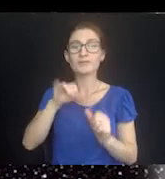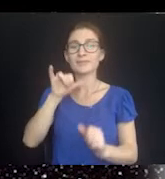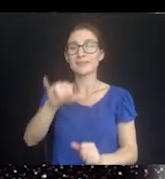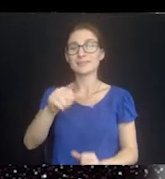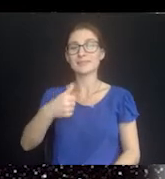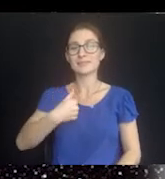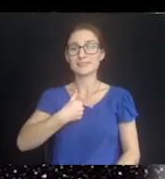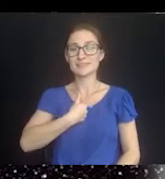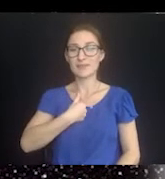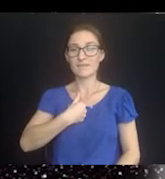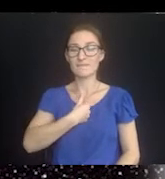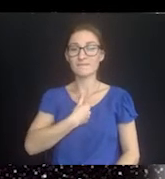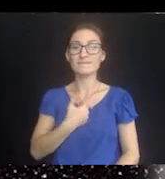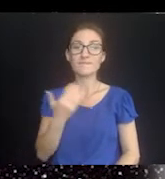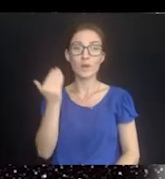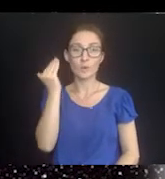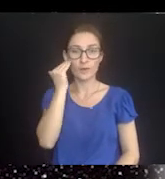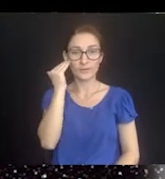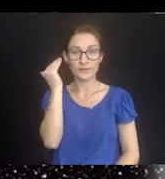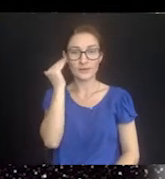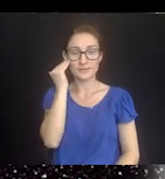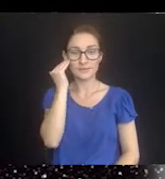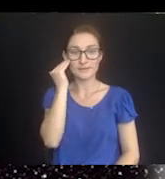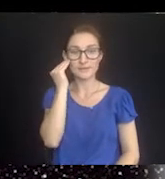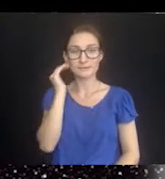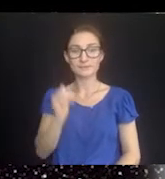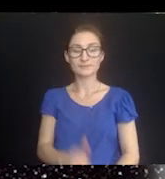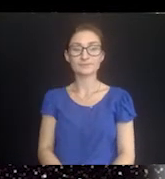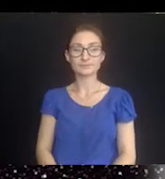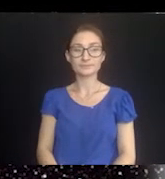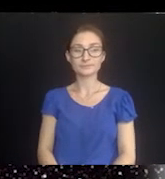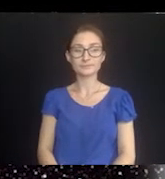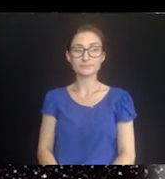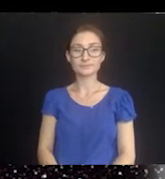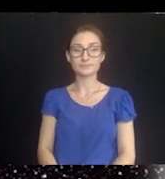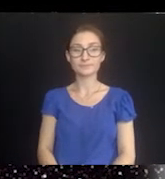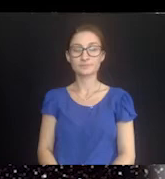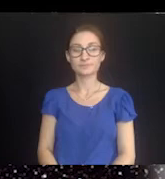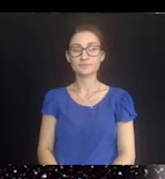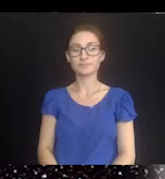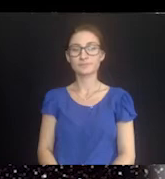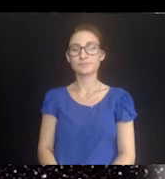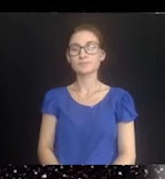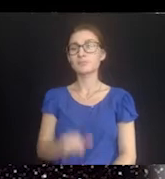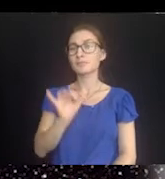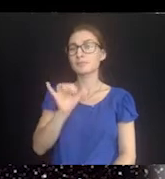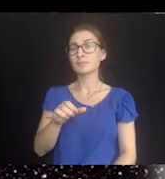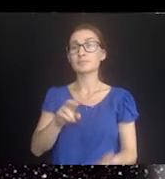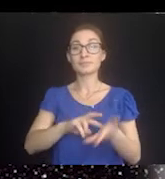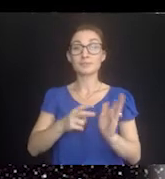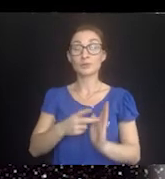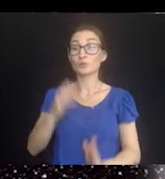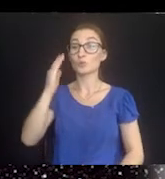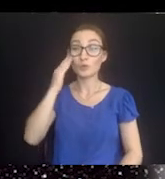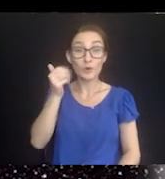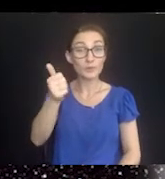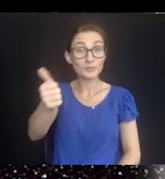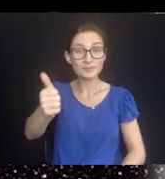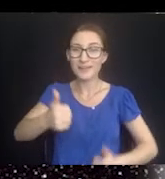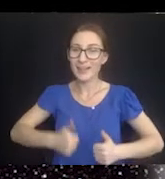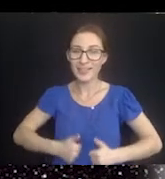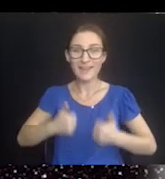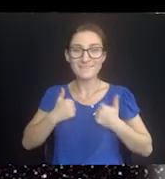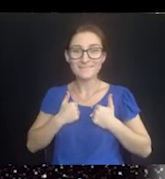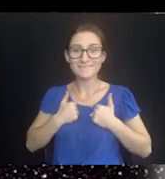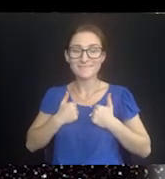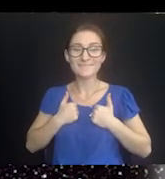And when they are aware of each other, that's what gives you what's known as self-awareness, or you could say that